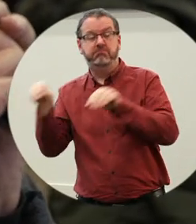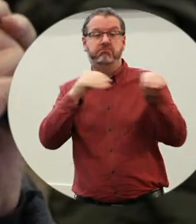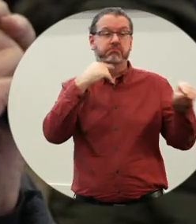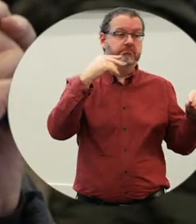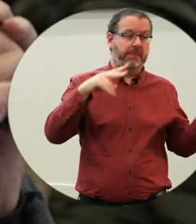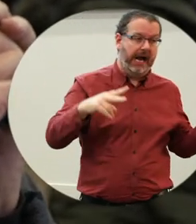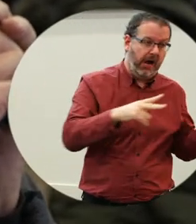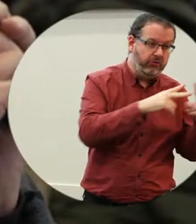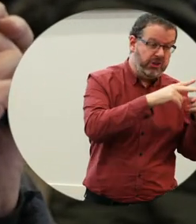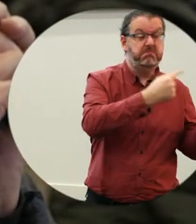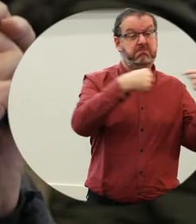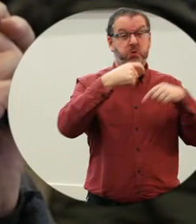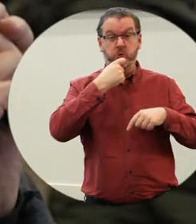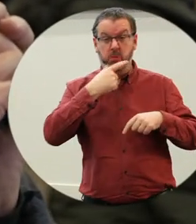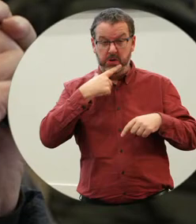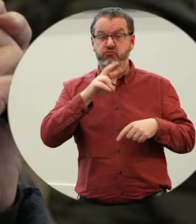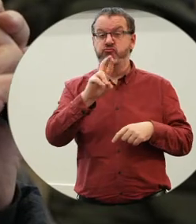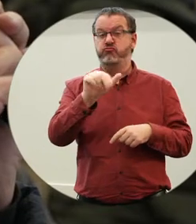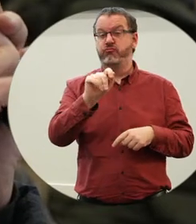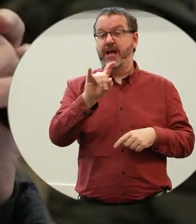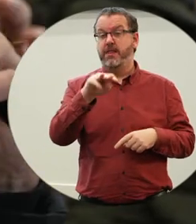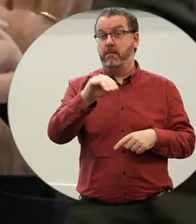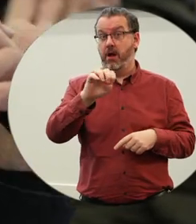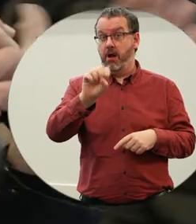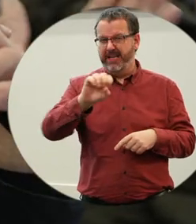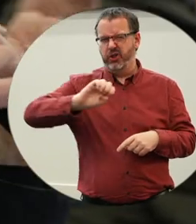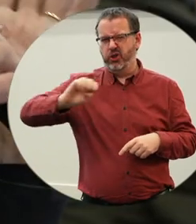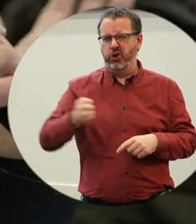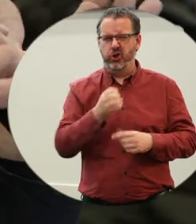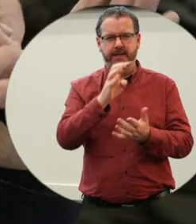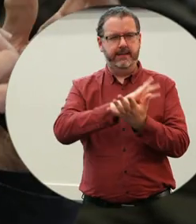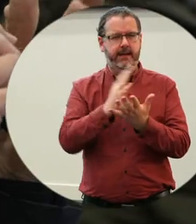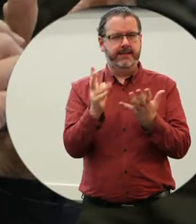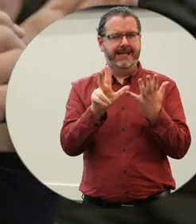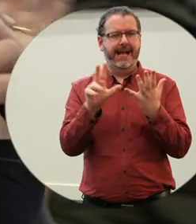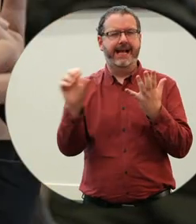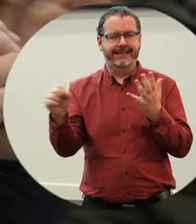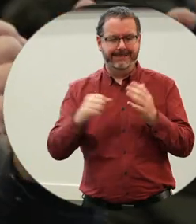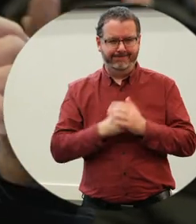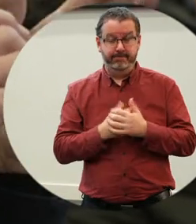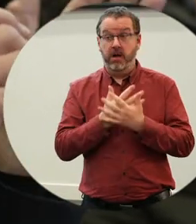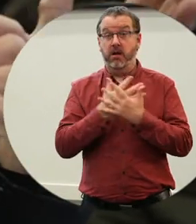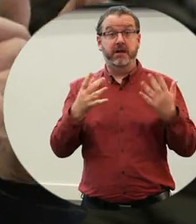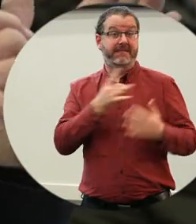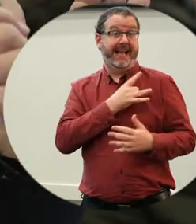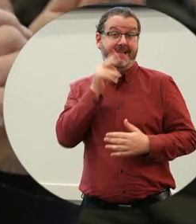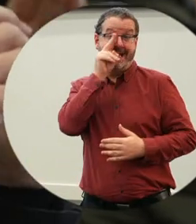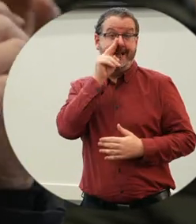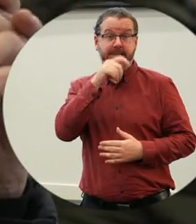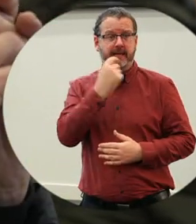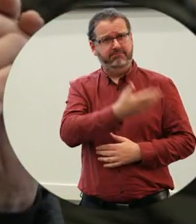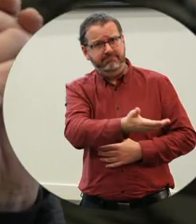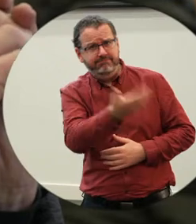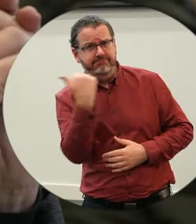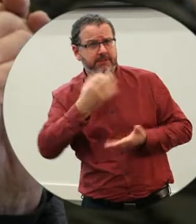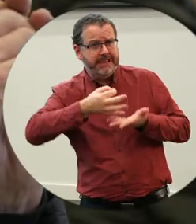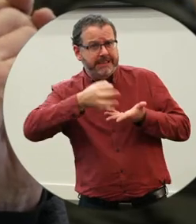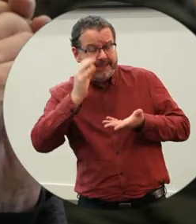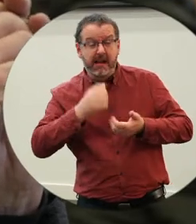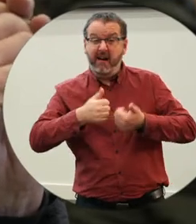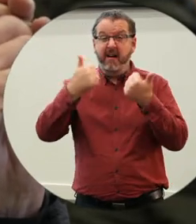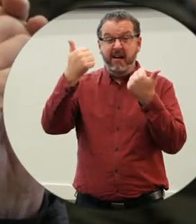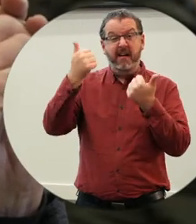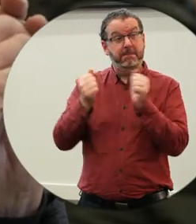moved to Rathmines in the early 80s. And a number of her kind neighbours said, look, come in, have a cup of coffee and meet your new neighbours. So that was